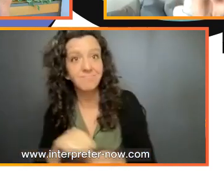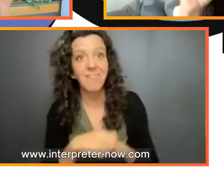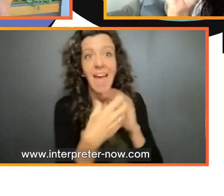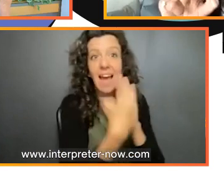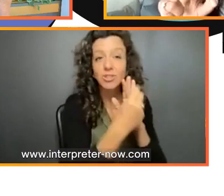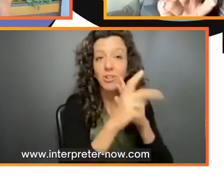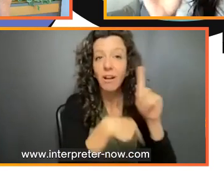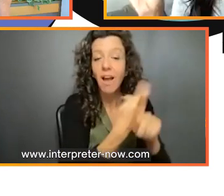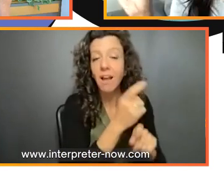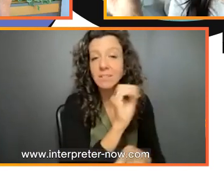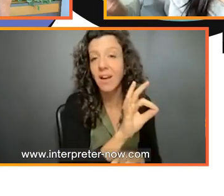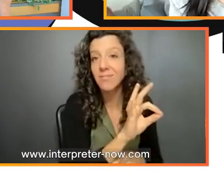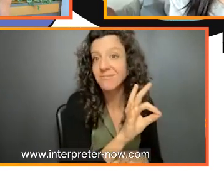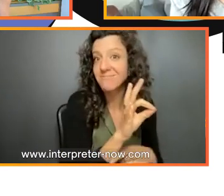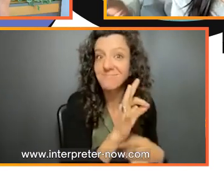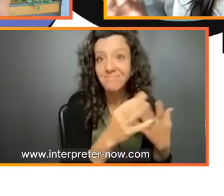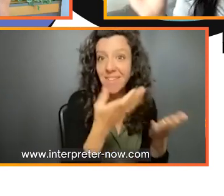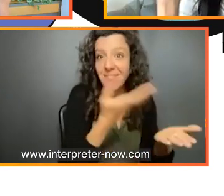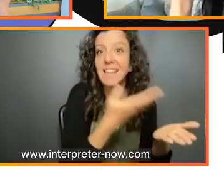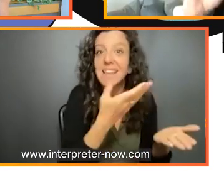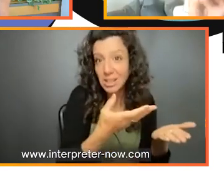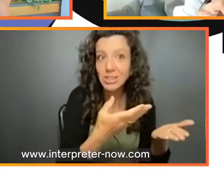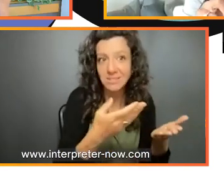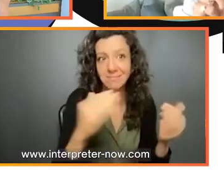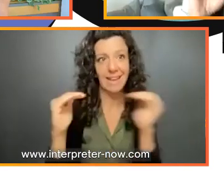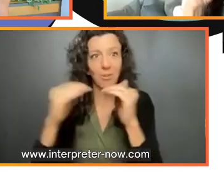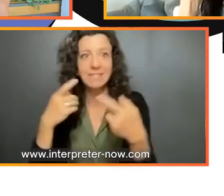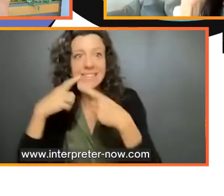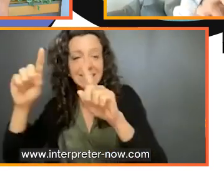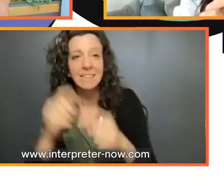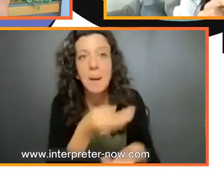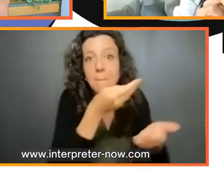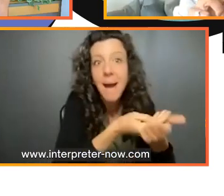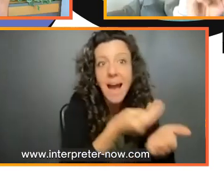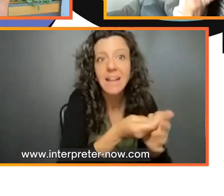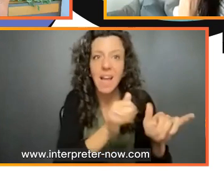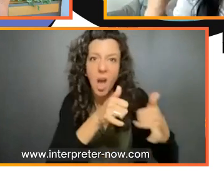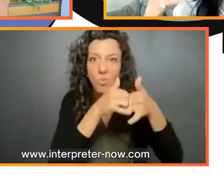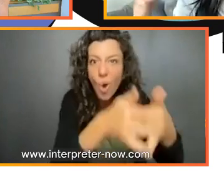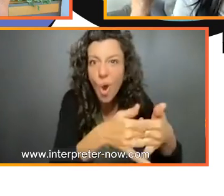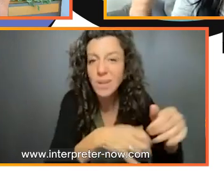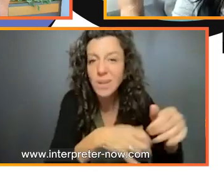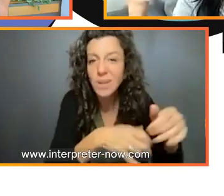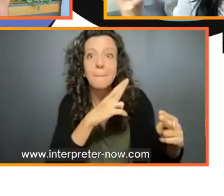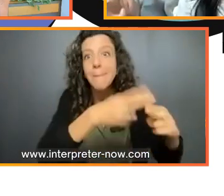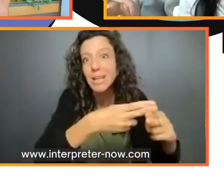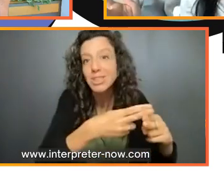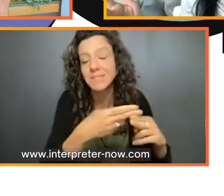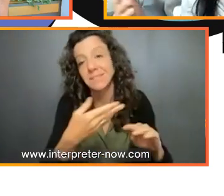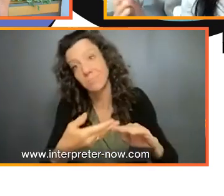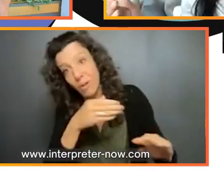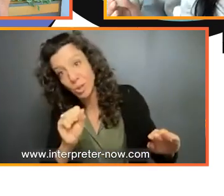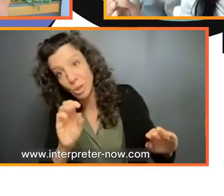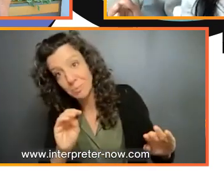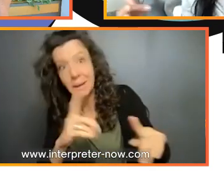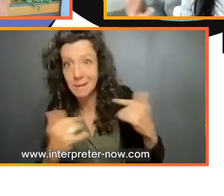External forms of affirmation equals success. Money, awards, mentions in the media.